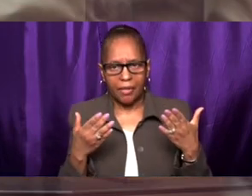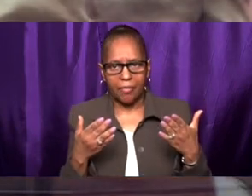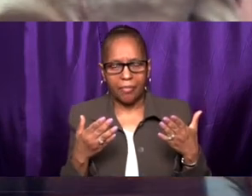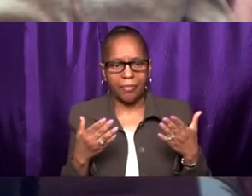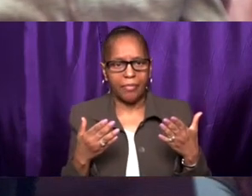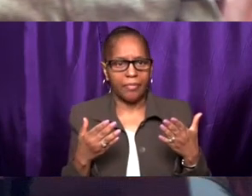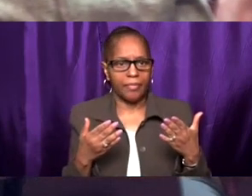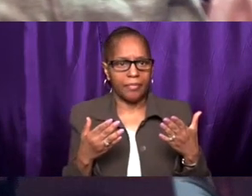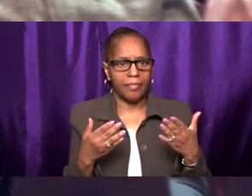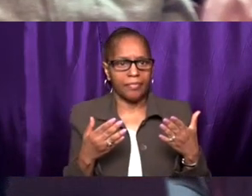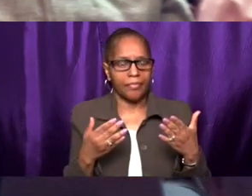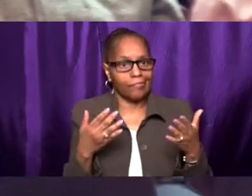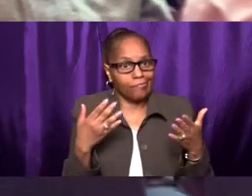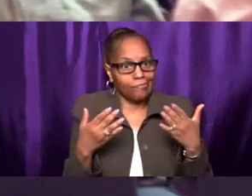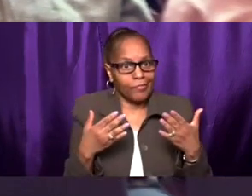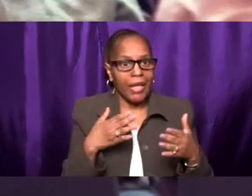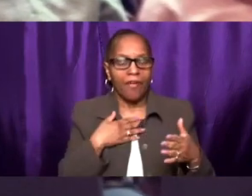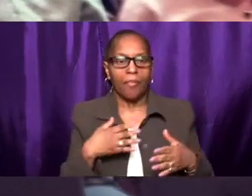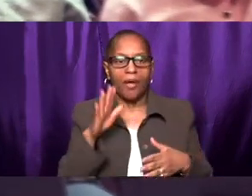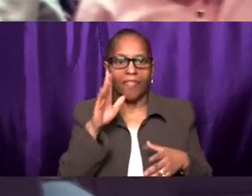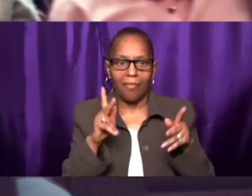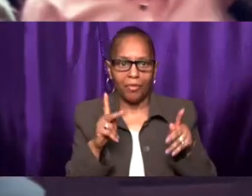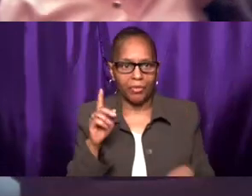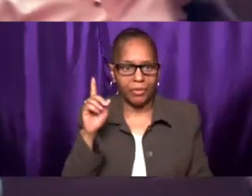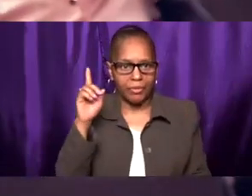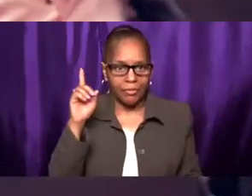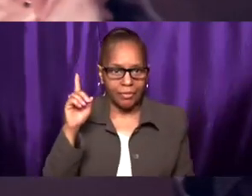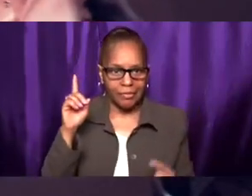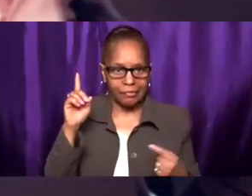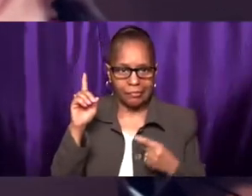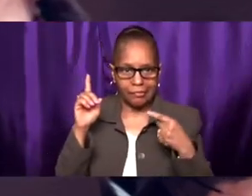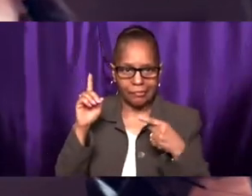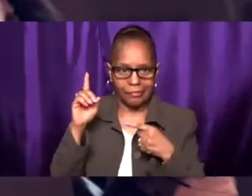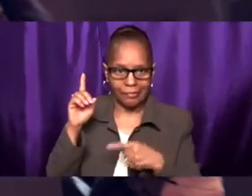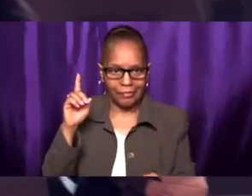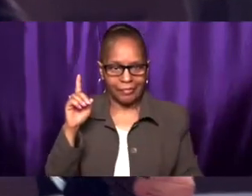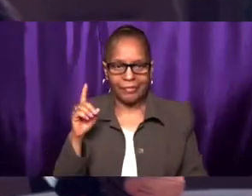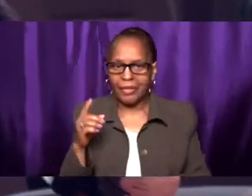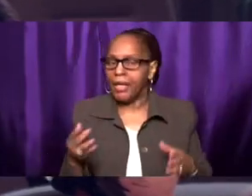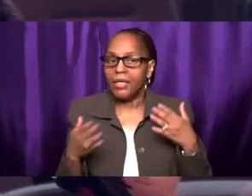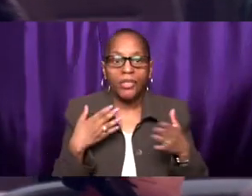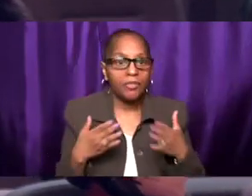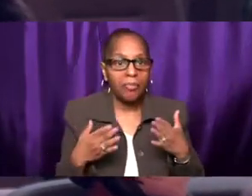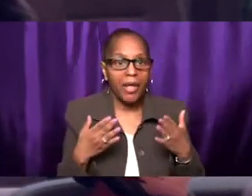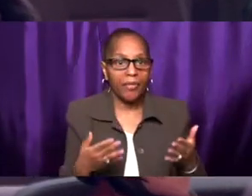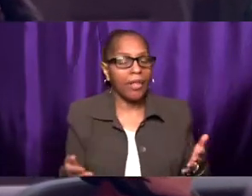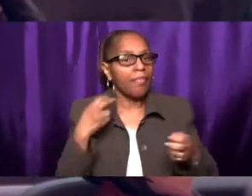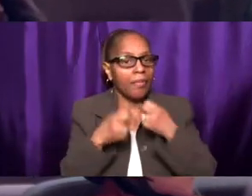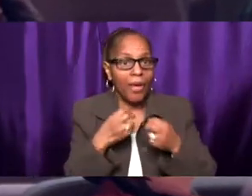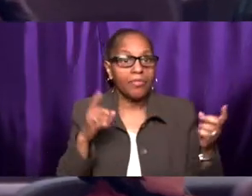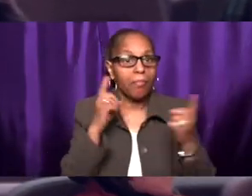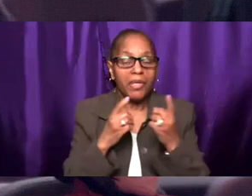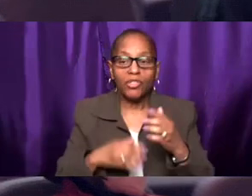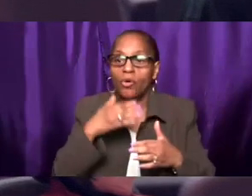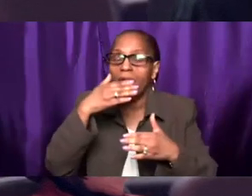I'd have had about five people put up their Baptist finger because they don't want to hear this. It don't make no difference. The valley will meet you after the benediction.